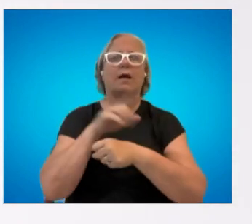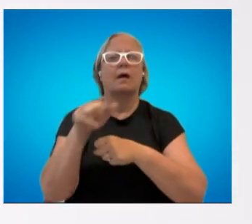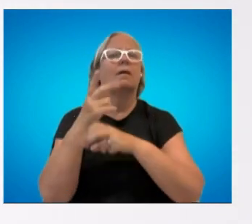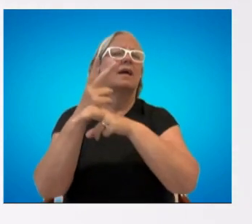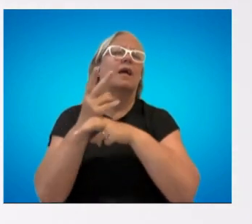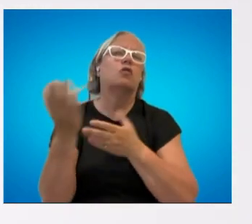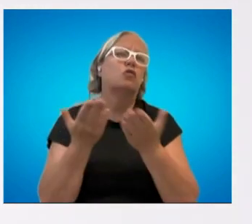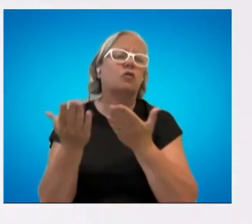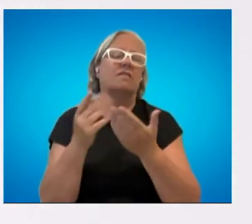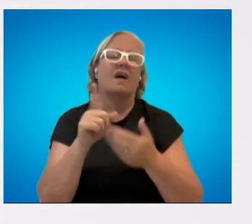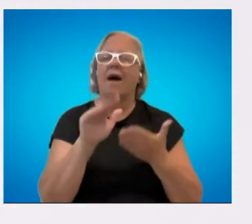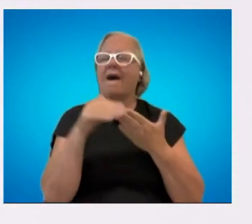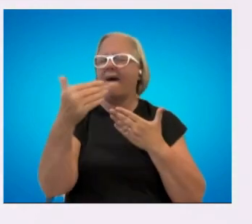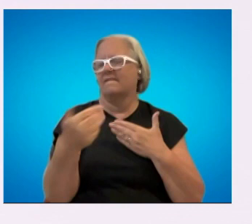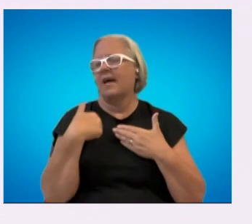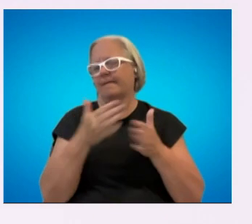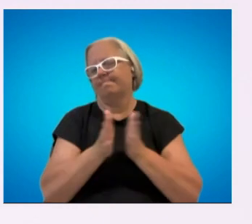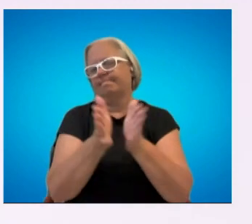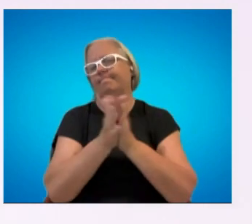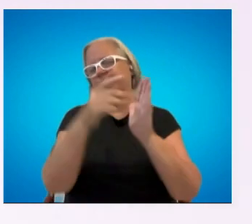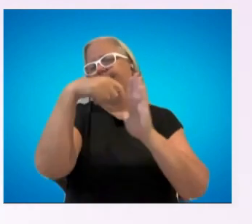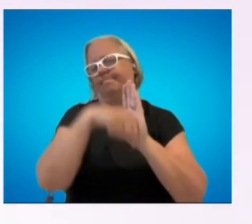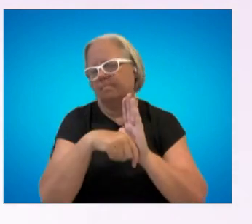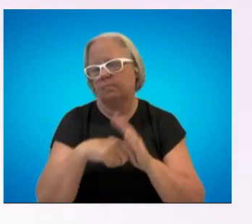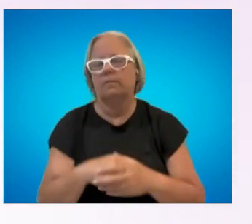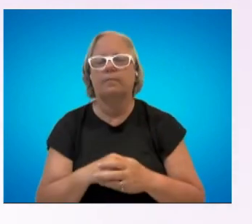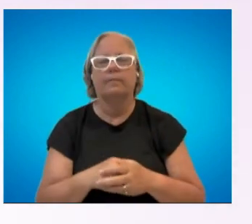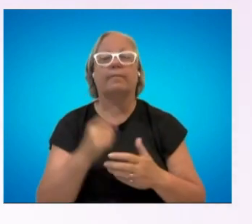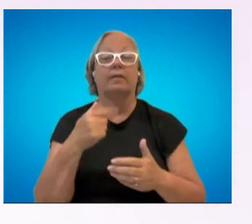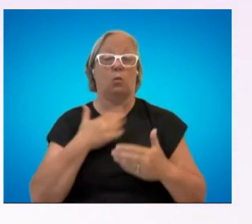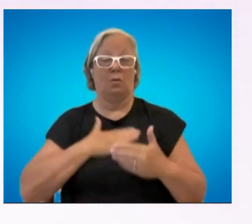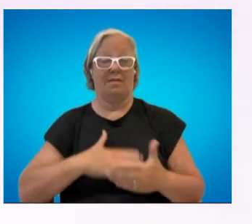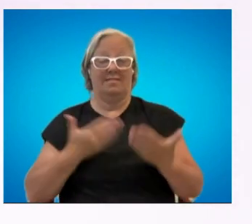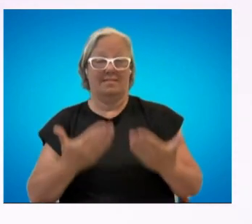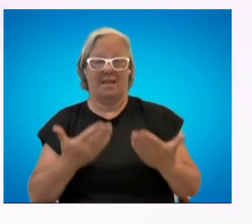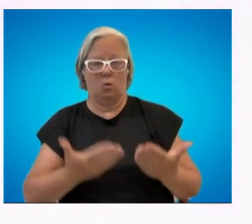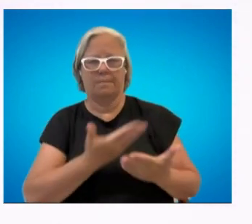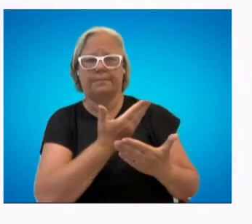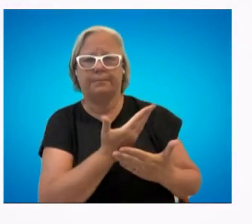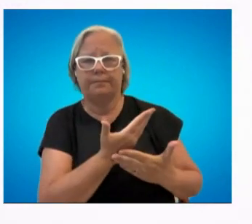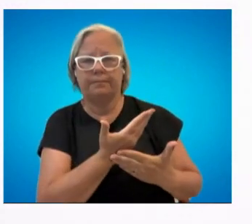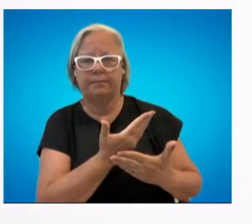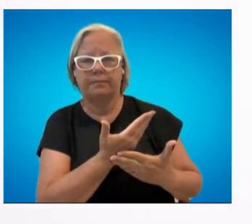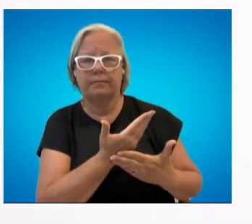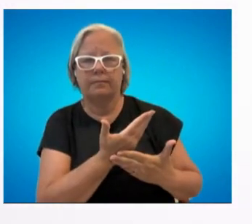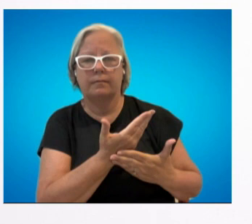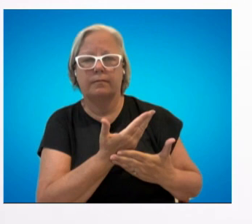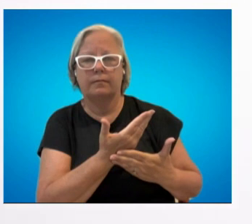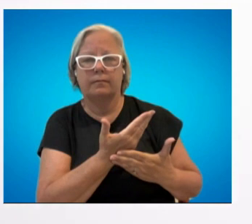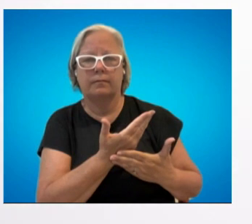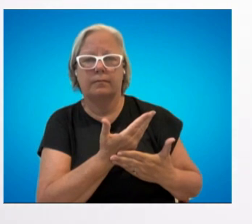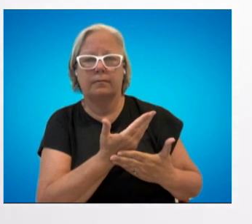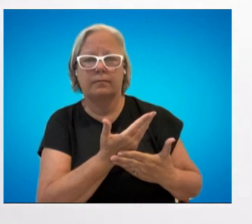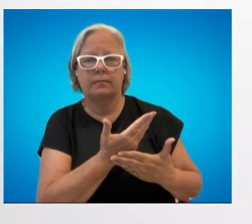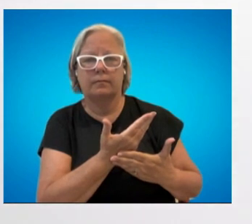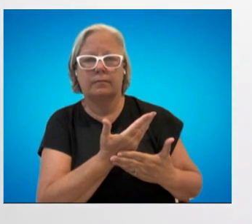Let's just look quickly what kind of impact the childcare and long-term care has on professional life of women and